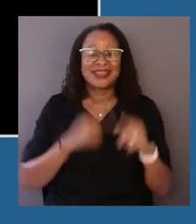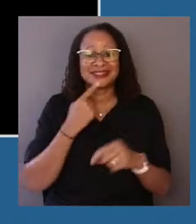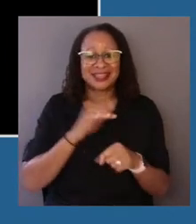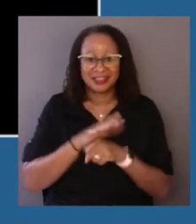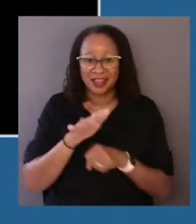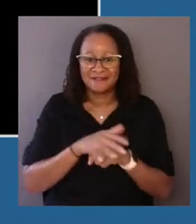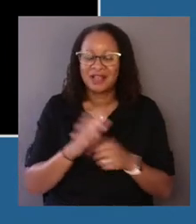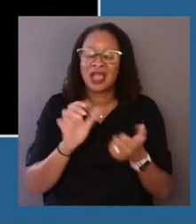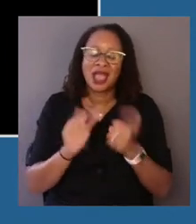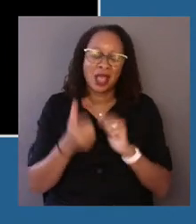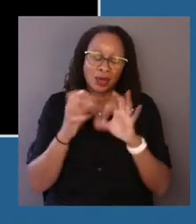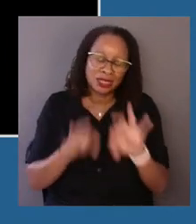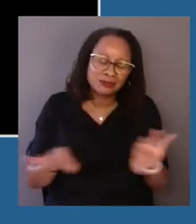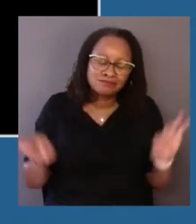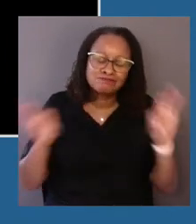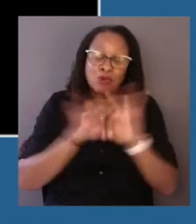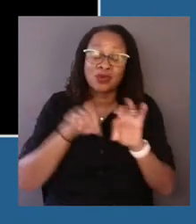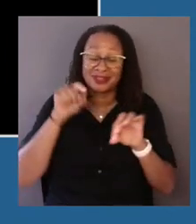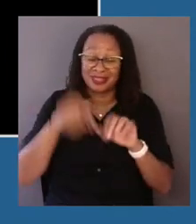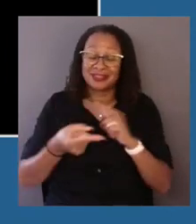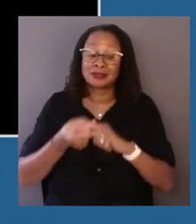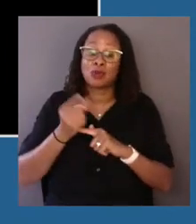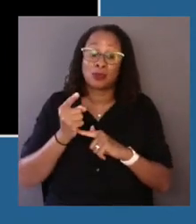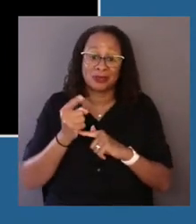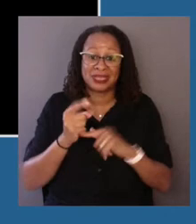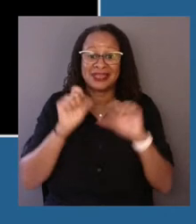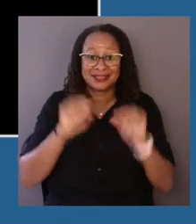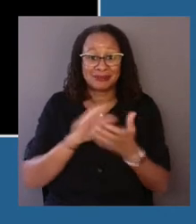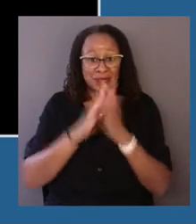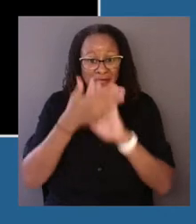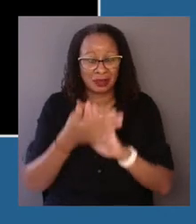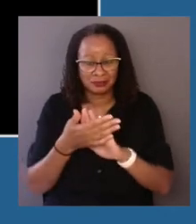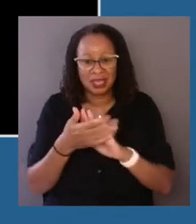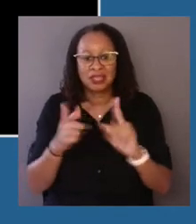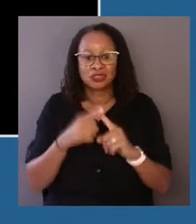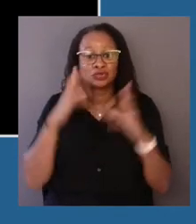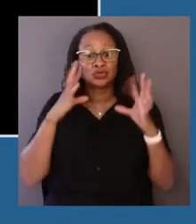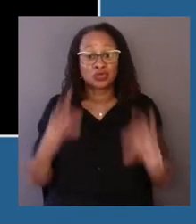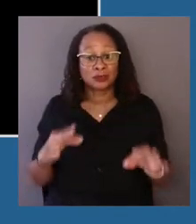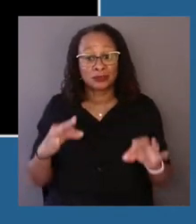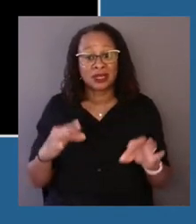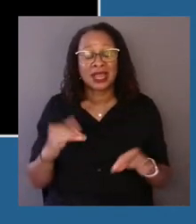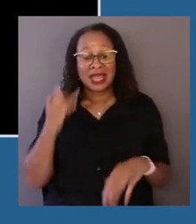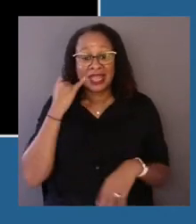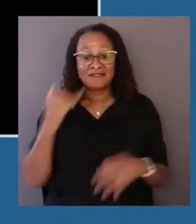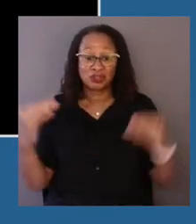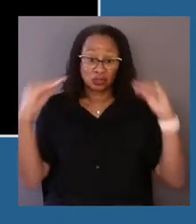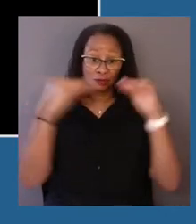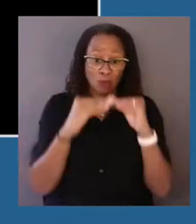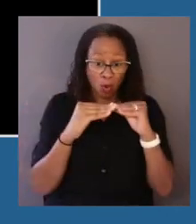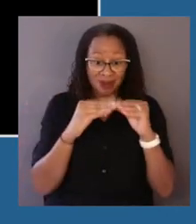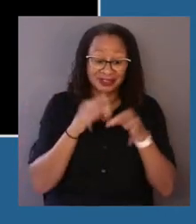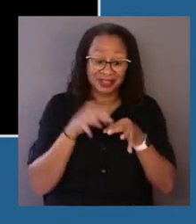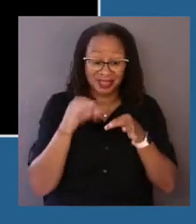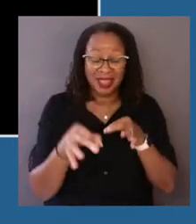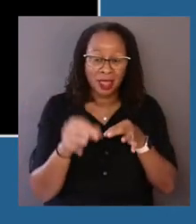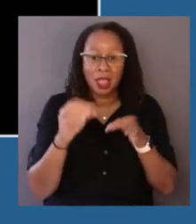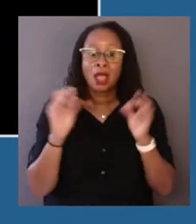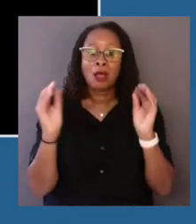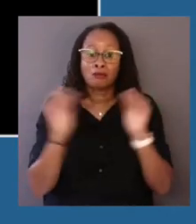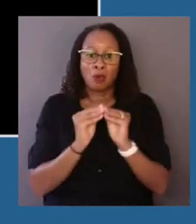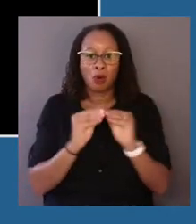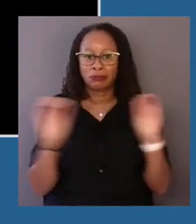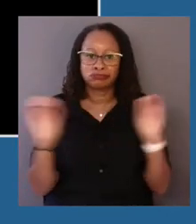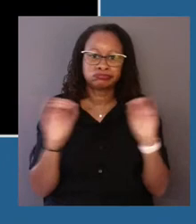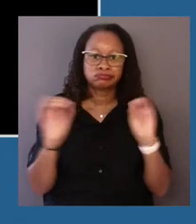how important this moment can be in determining whether there's more delay, more inaction, more